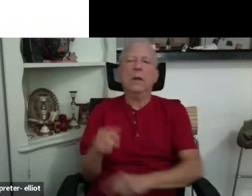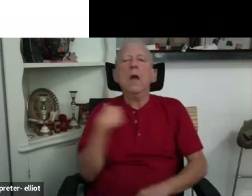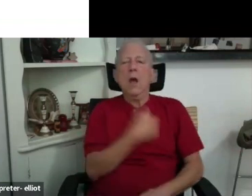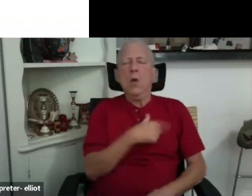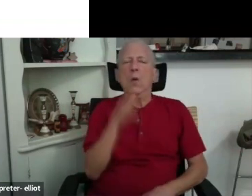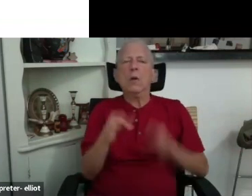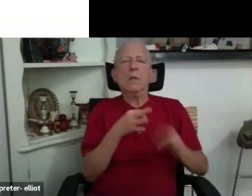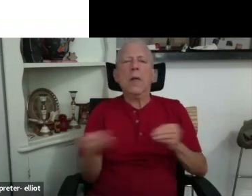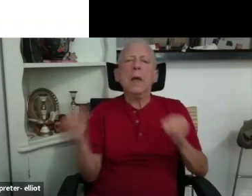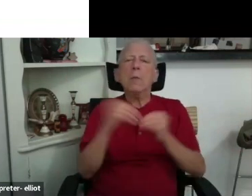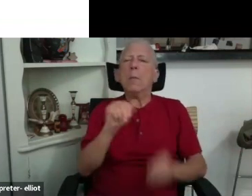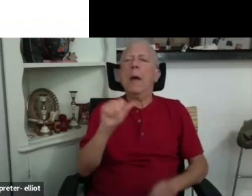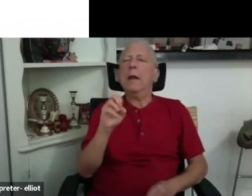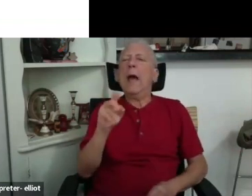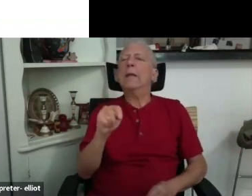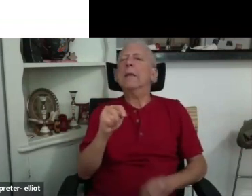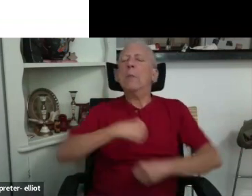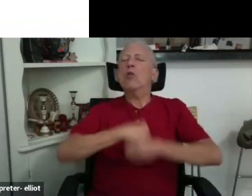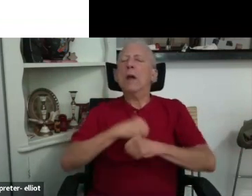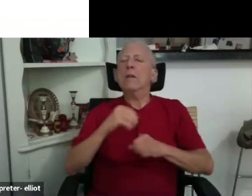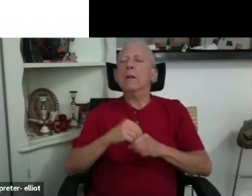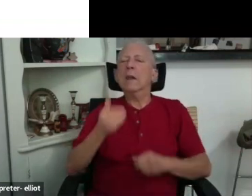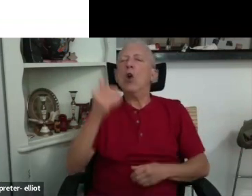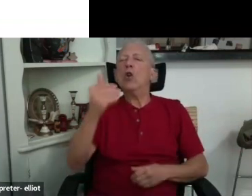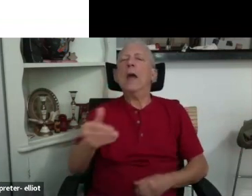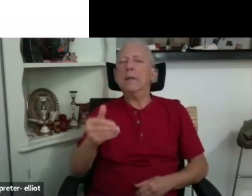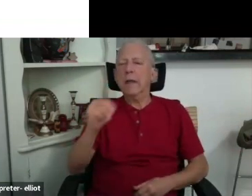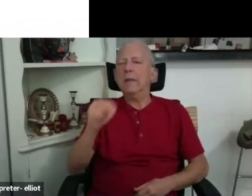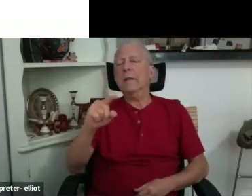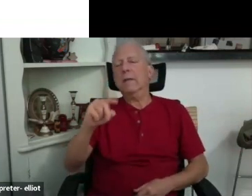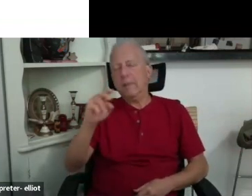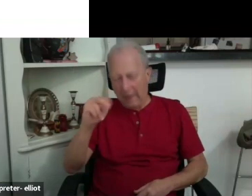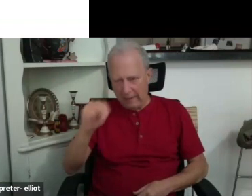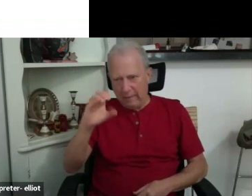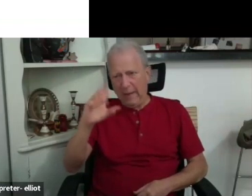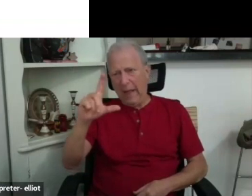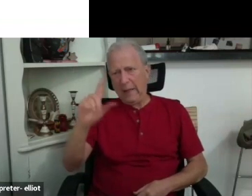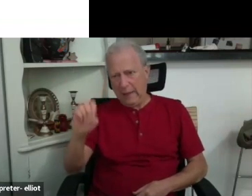on asset protection in our next MCLE, which will have a discussion on